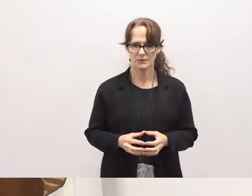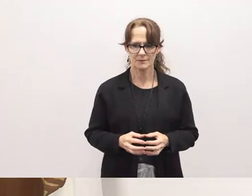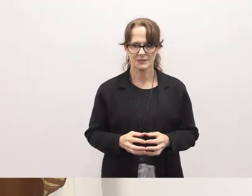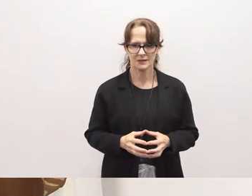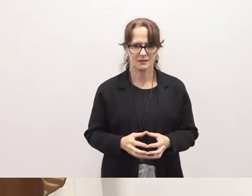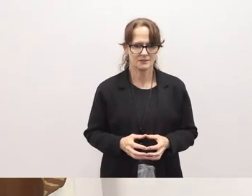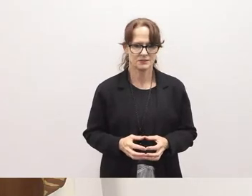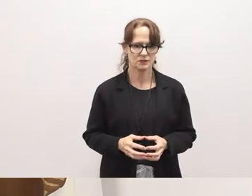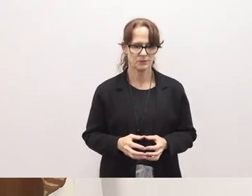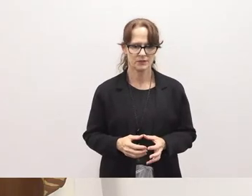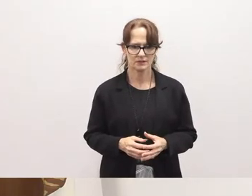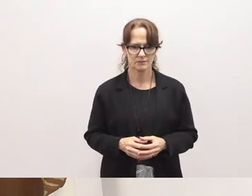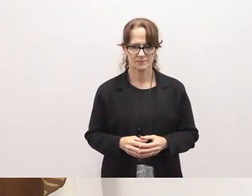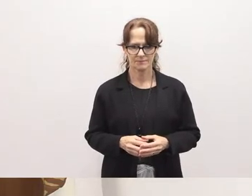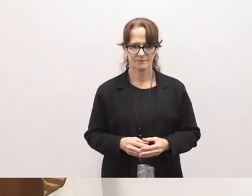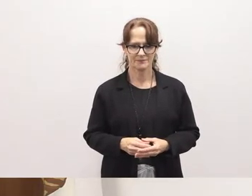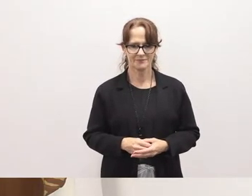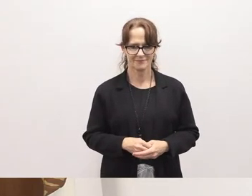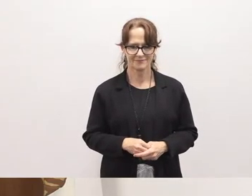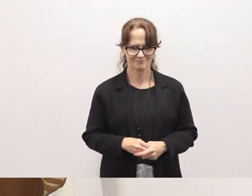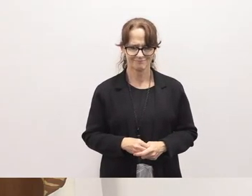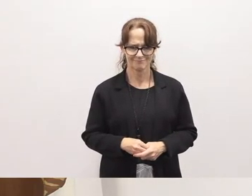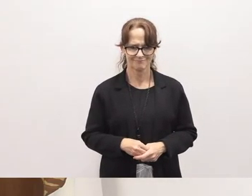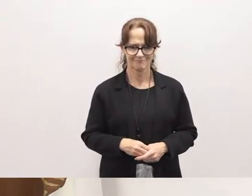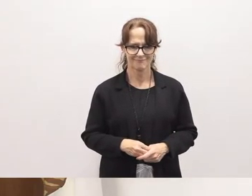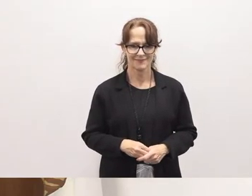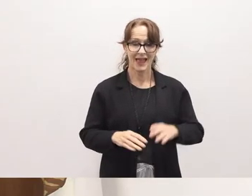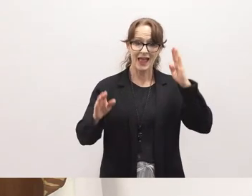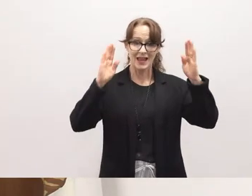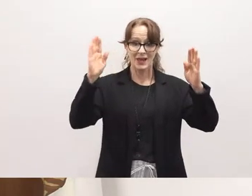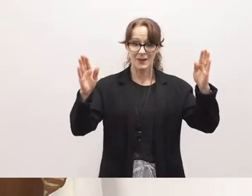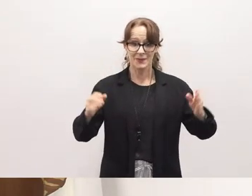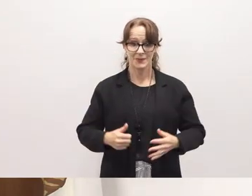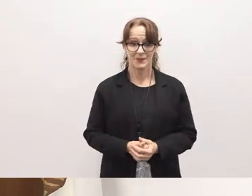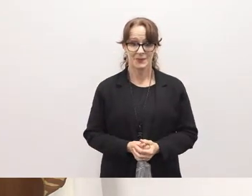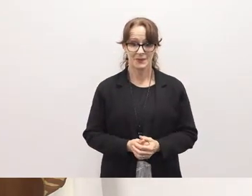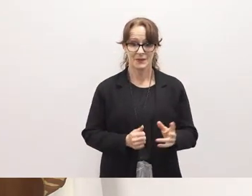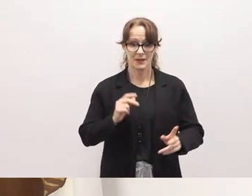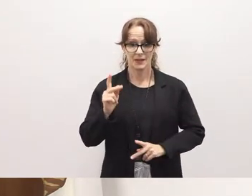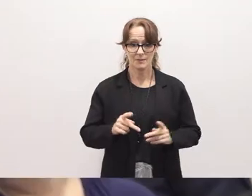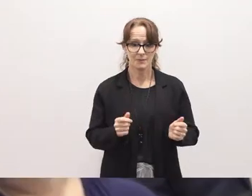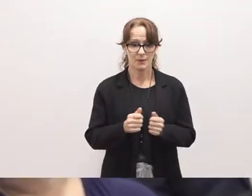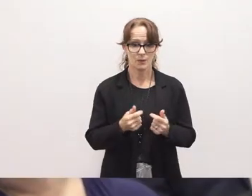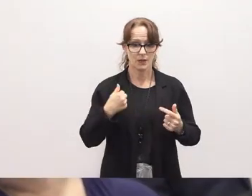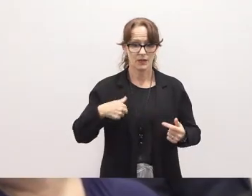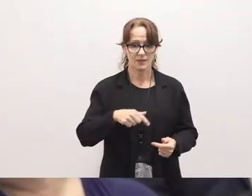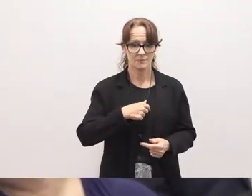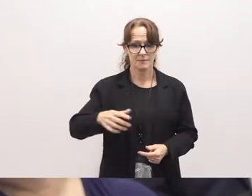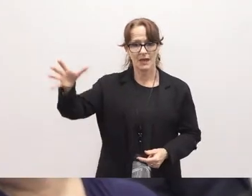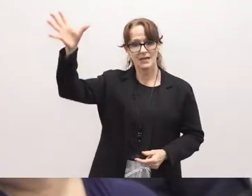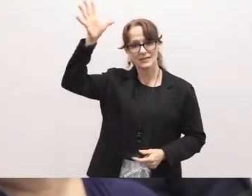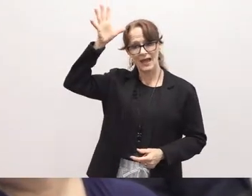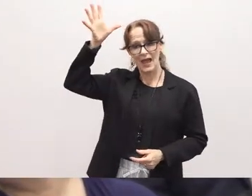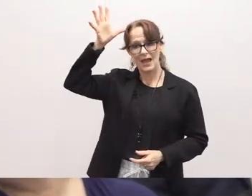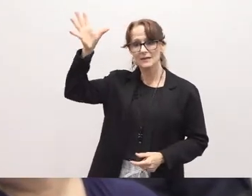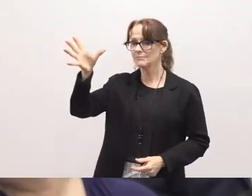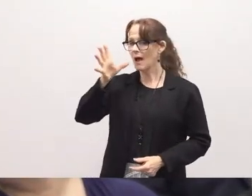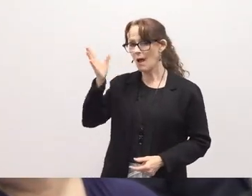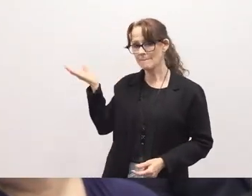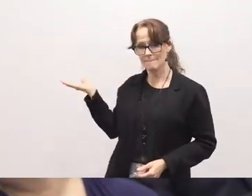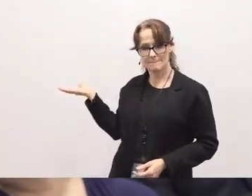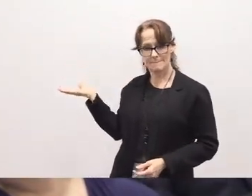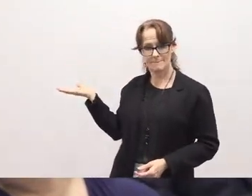Pardon? Oh, yeah. Hello. People that came with me is my dad and my mom.